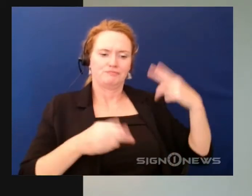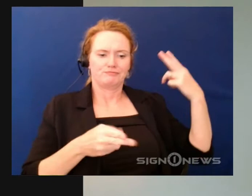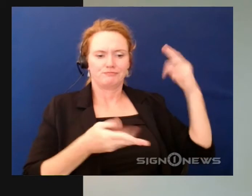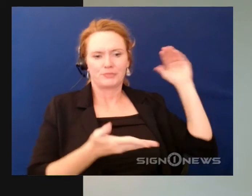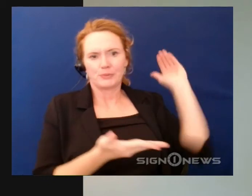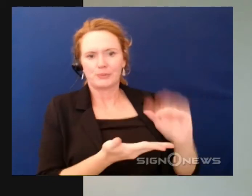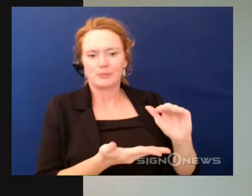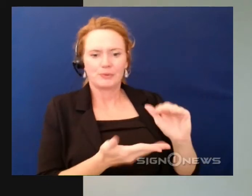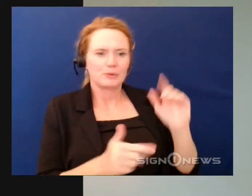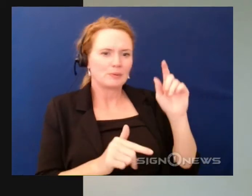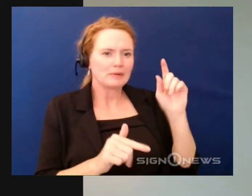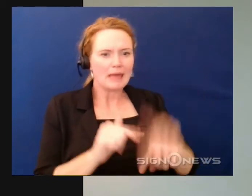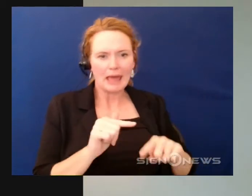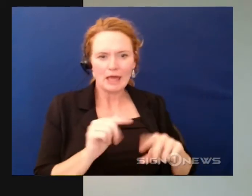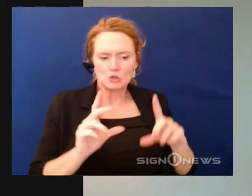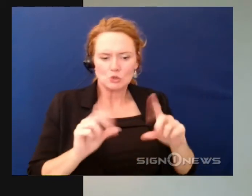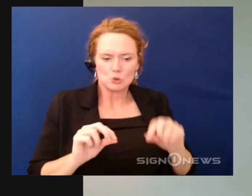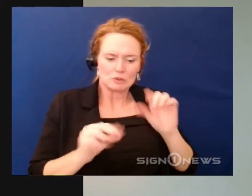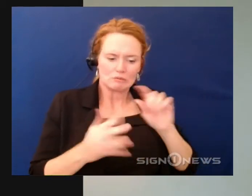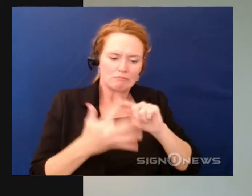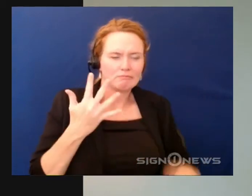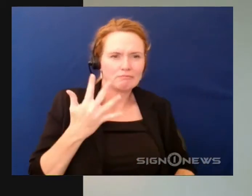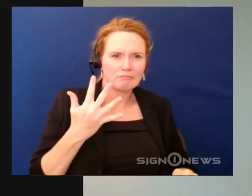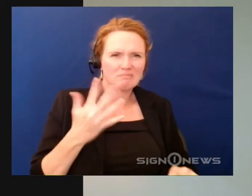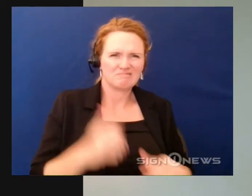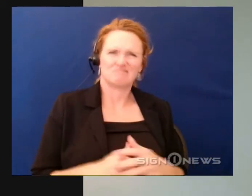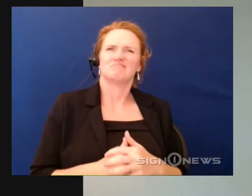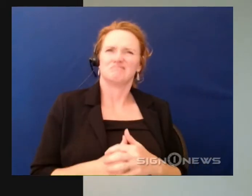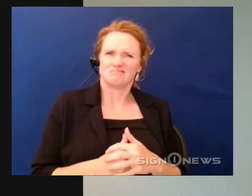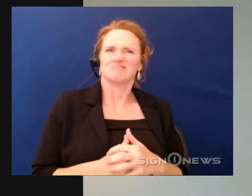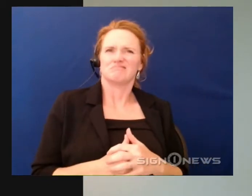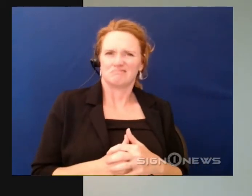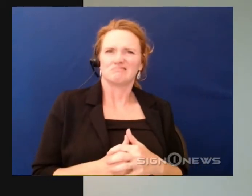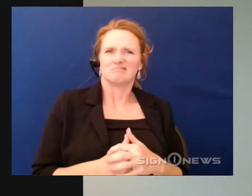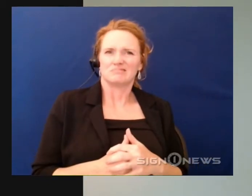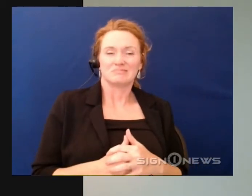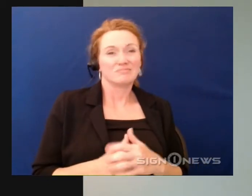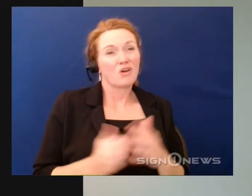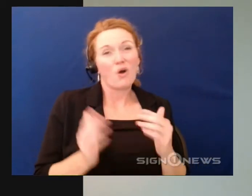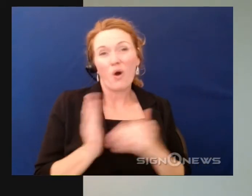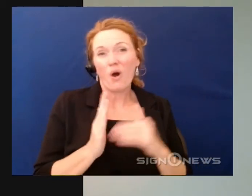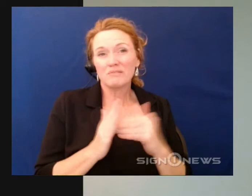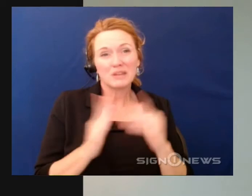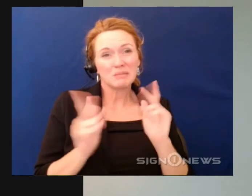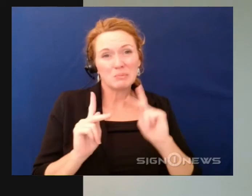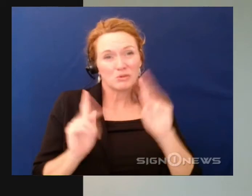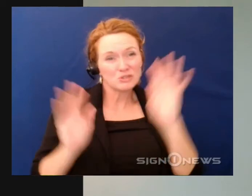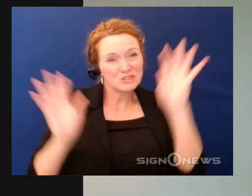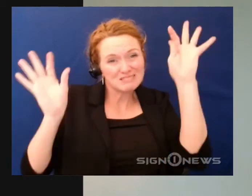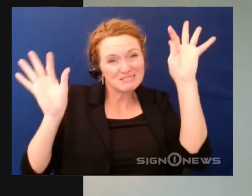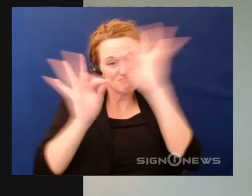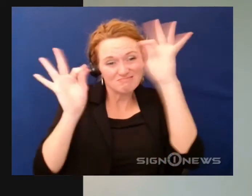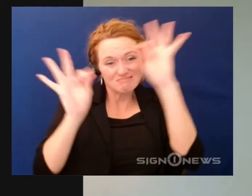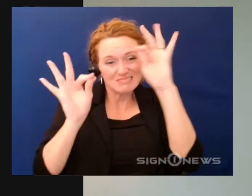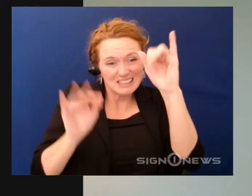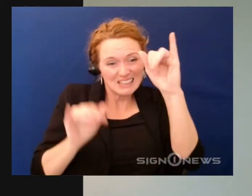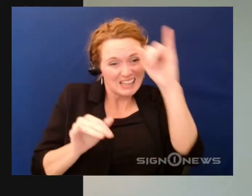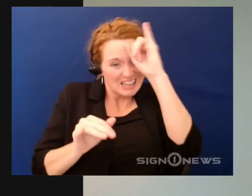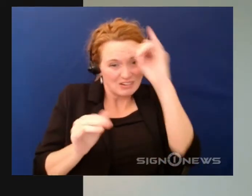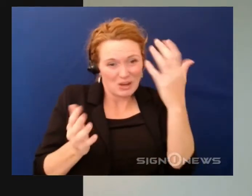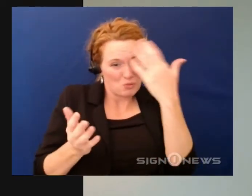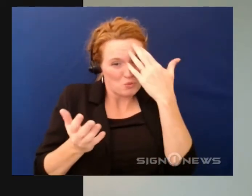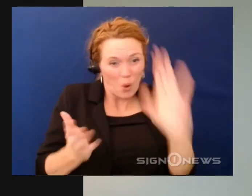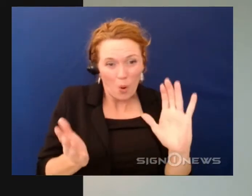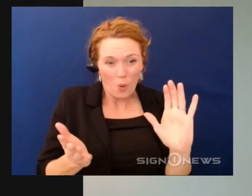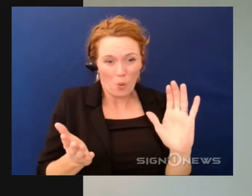aren't capable. But then there's just a lot of ignorance, right? And so we will help kind of propose alternatives